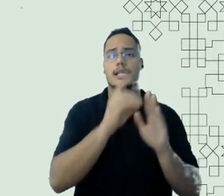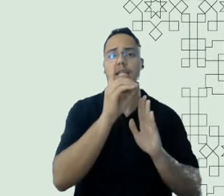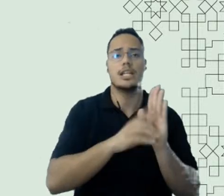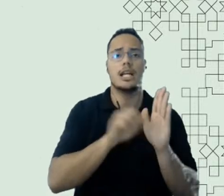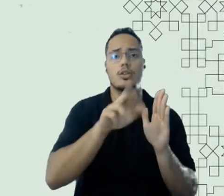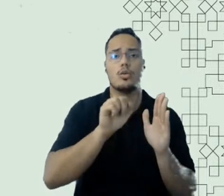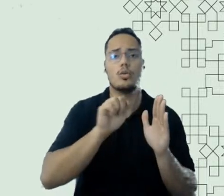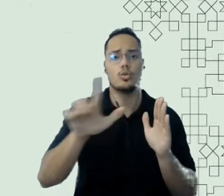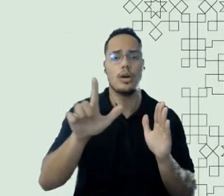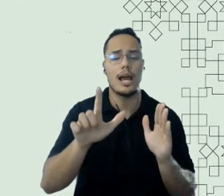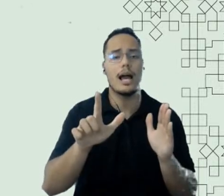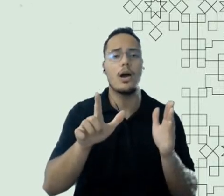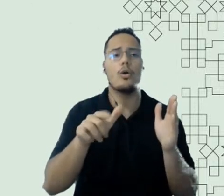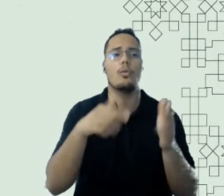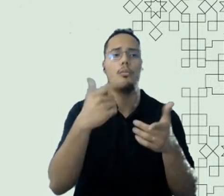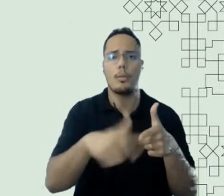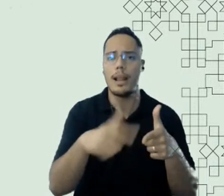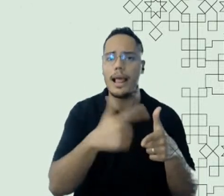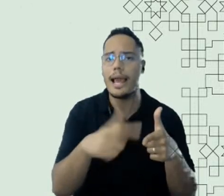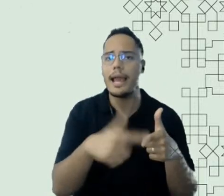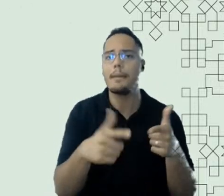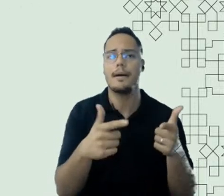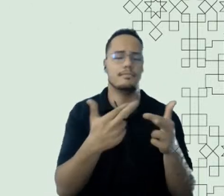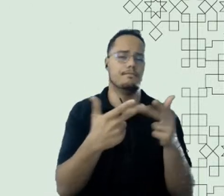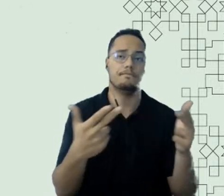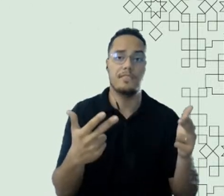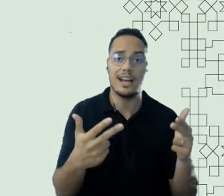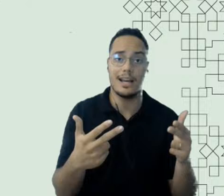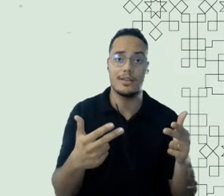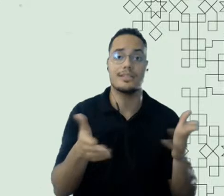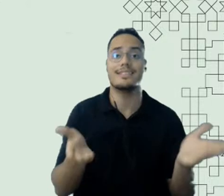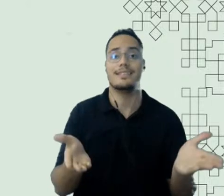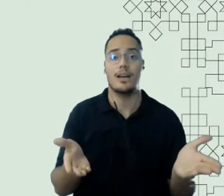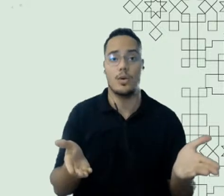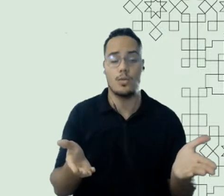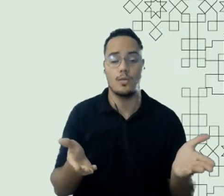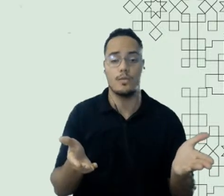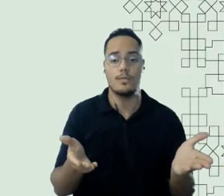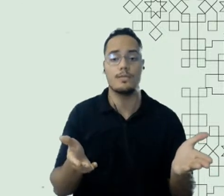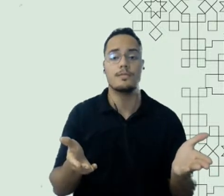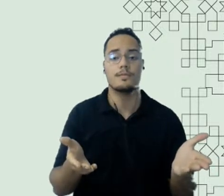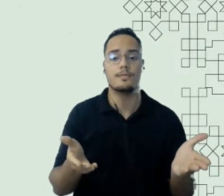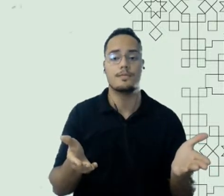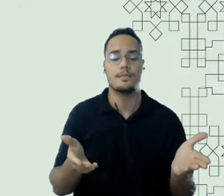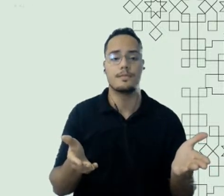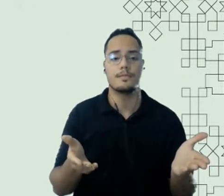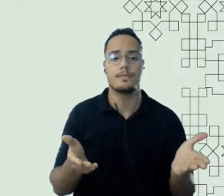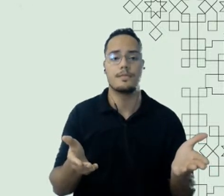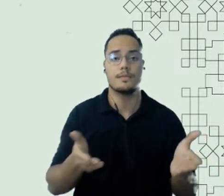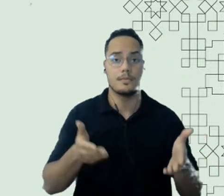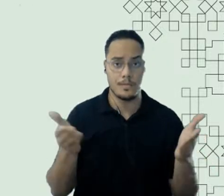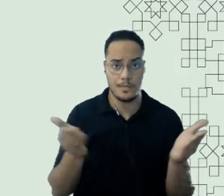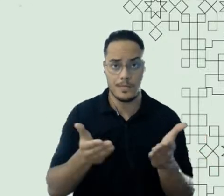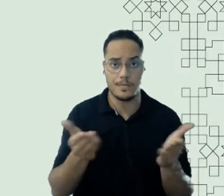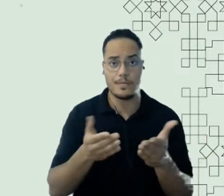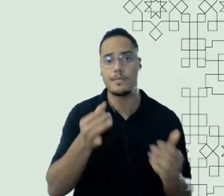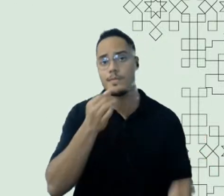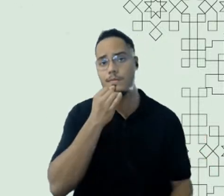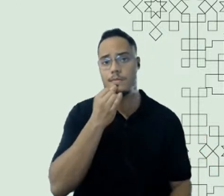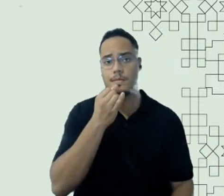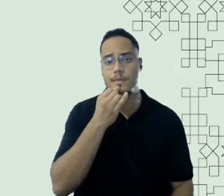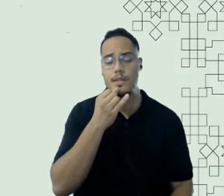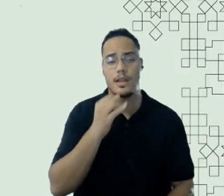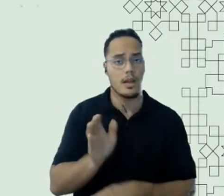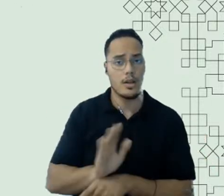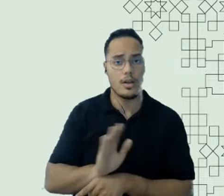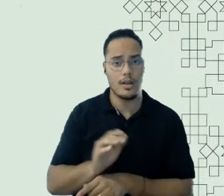and then it had to remove that content from YouTube. But at the same time, YouTube